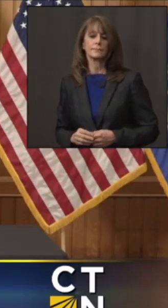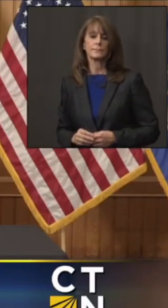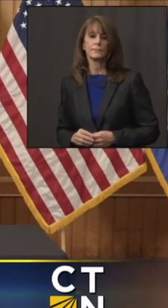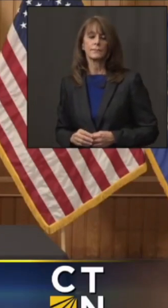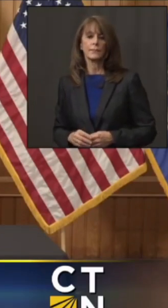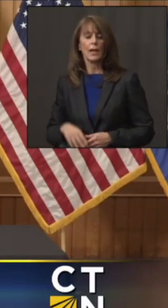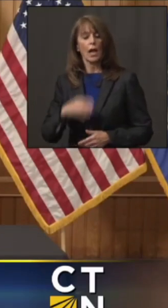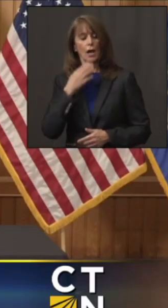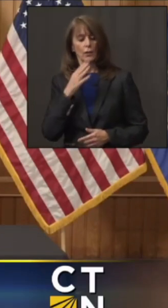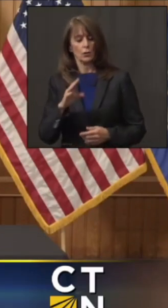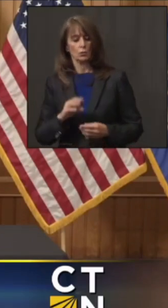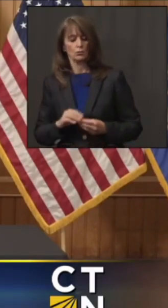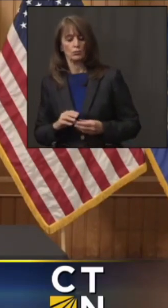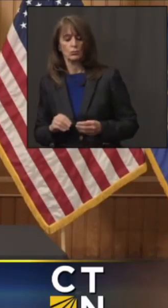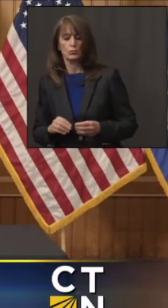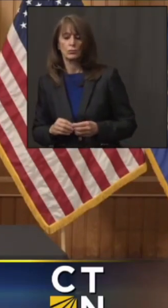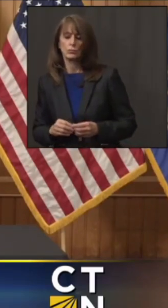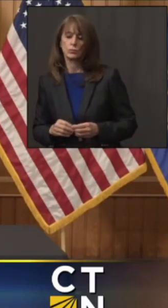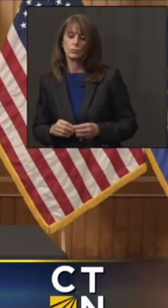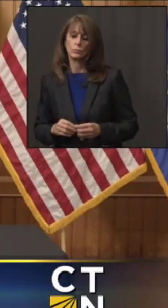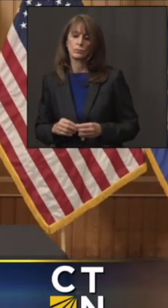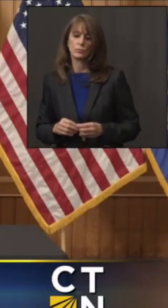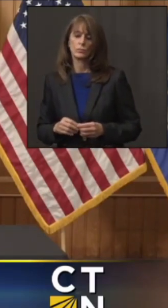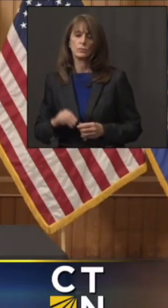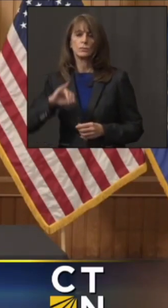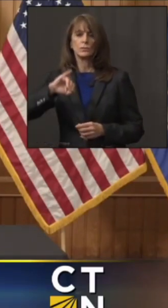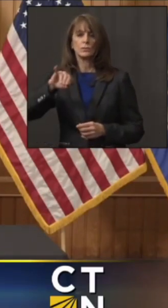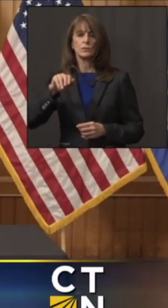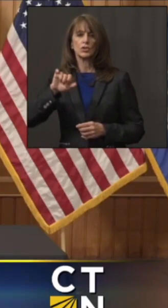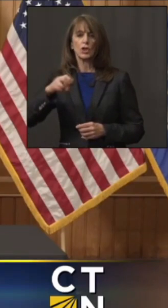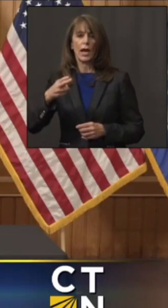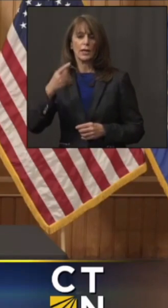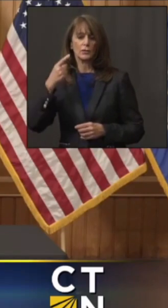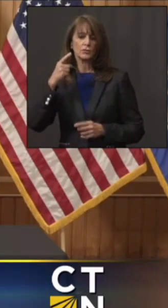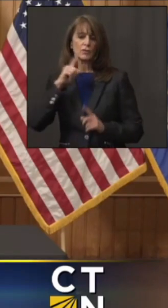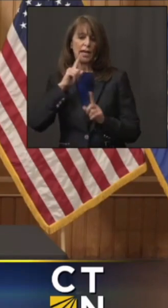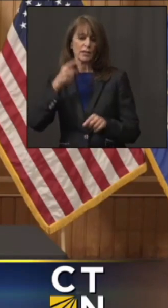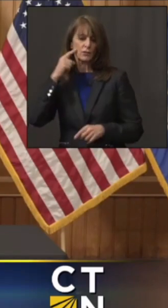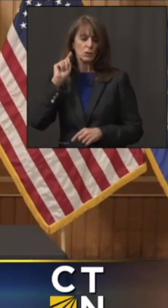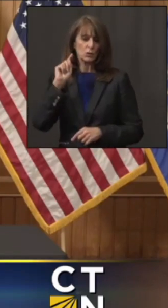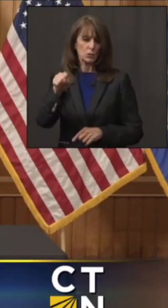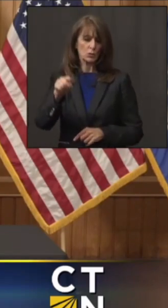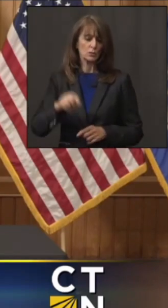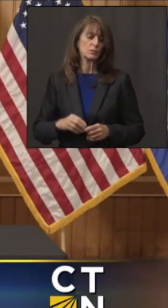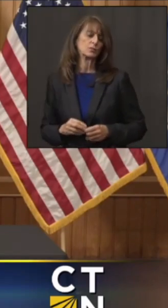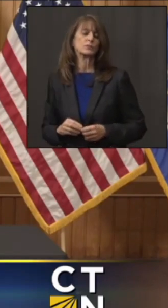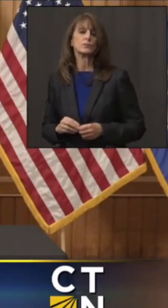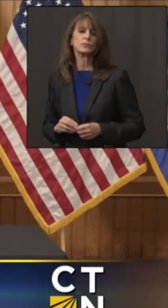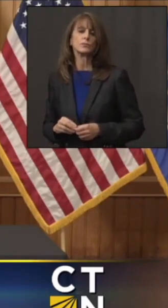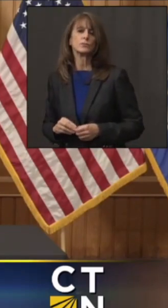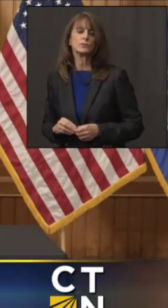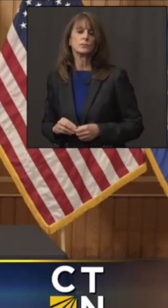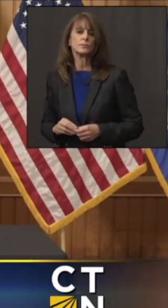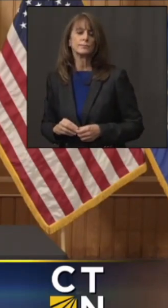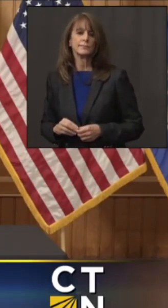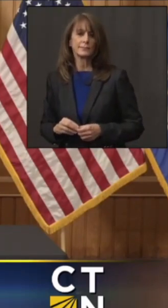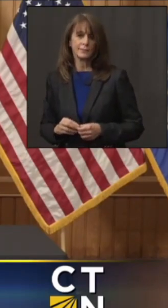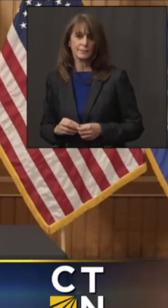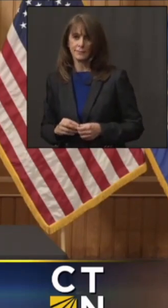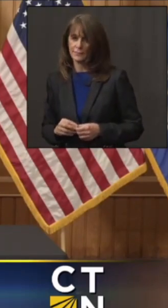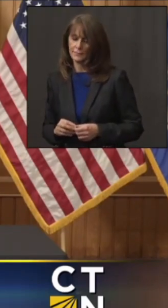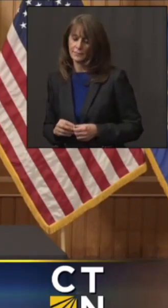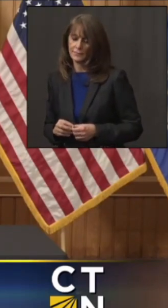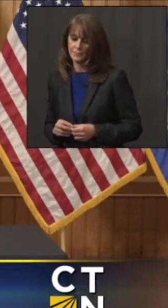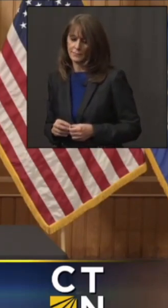Thanks, Max. Josh, this is for you, I think. I wonder if it might be possible for you guys to, excuse me, to release